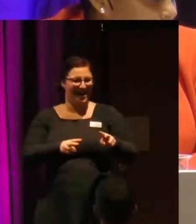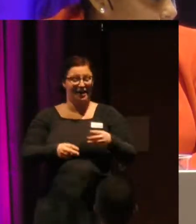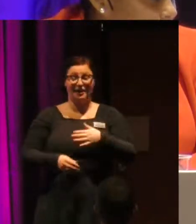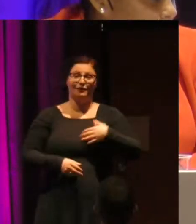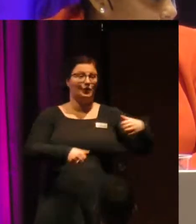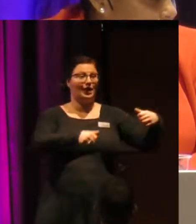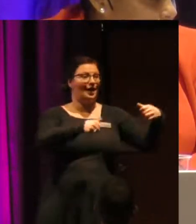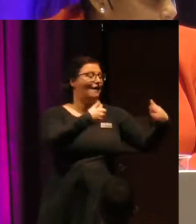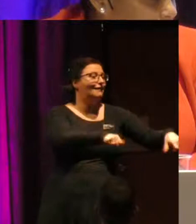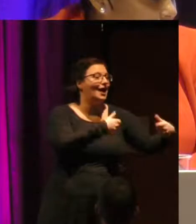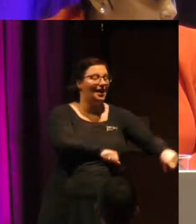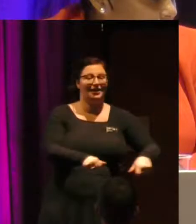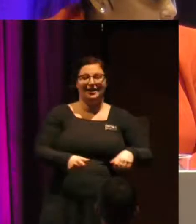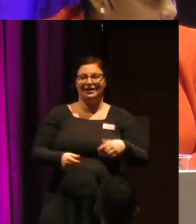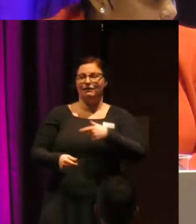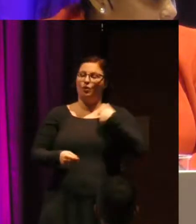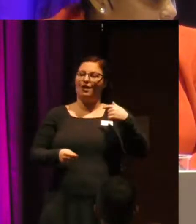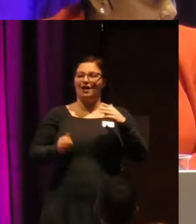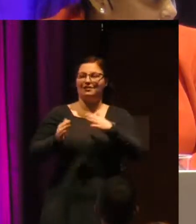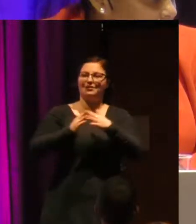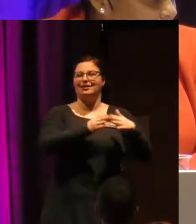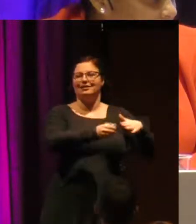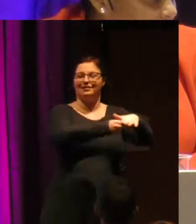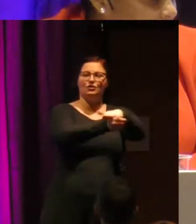stores and squares and towns.